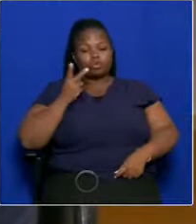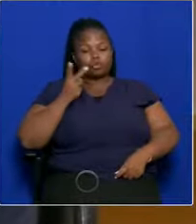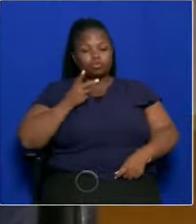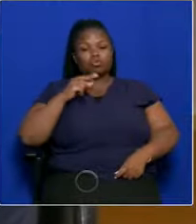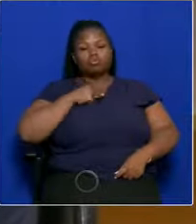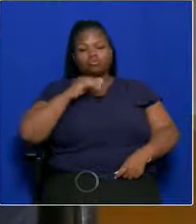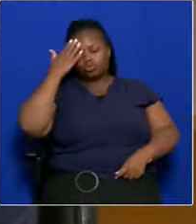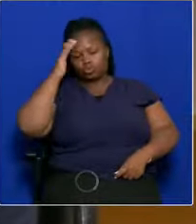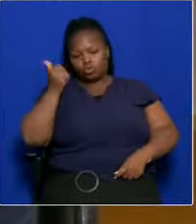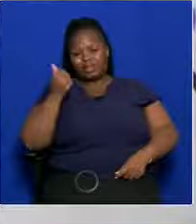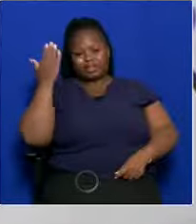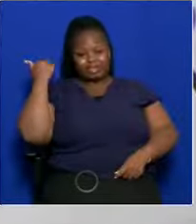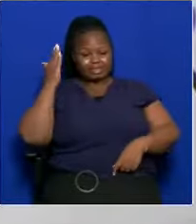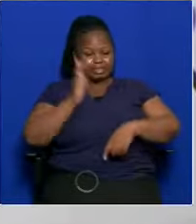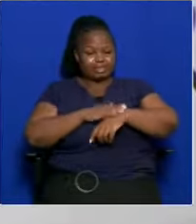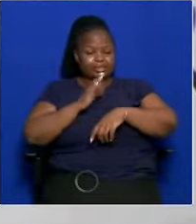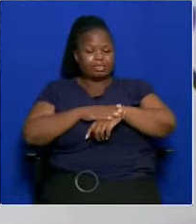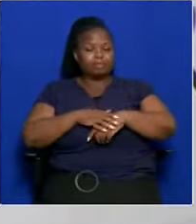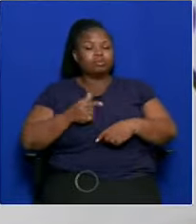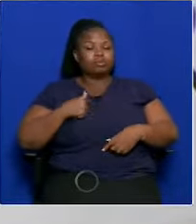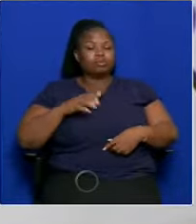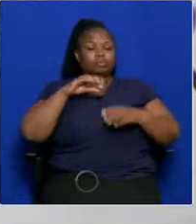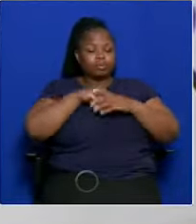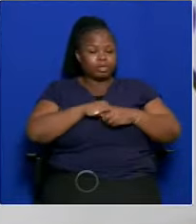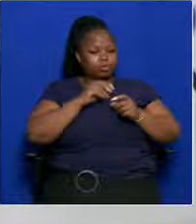time. Part of what was reported